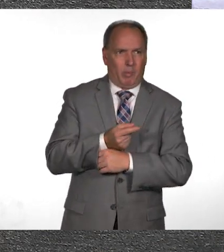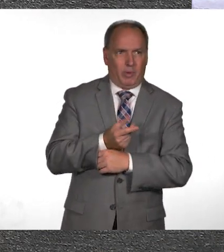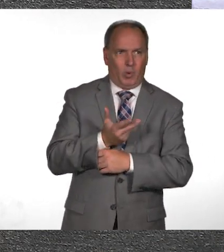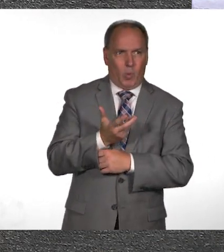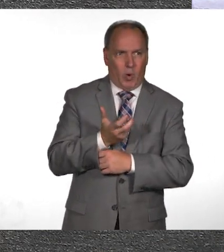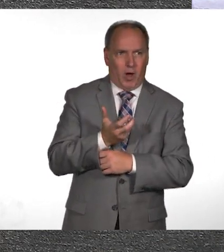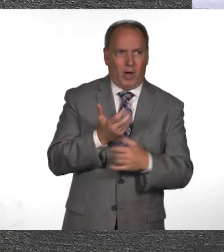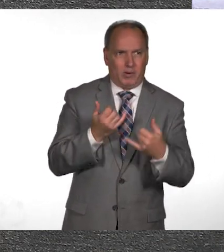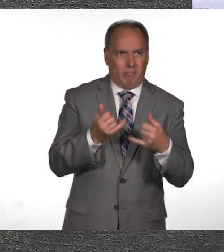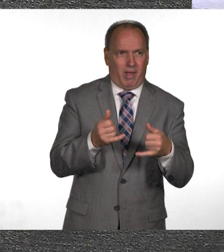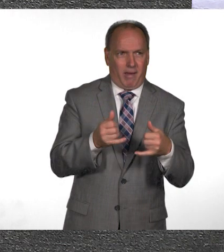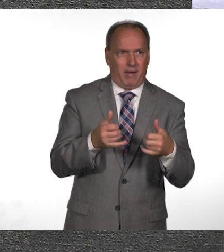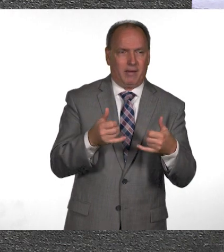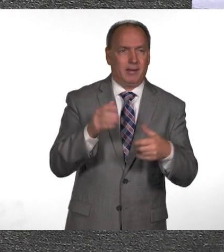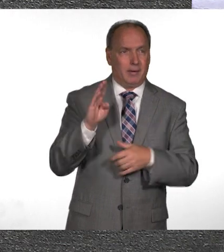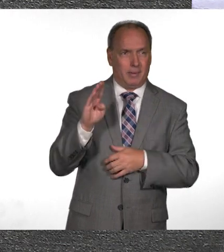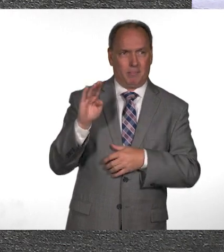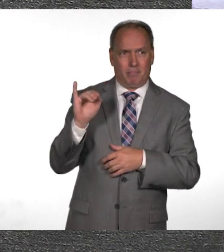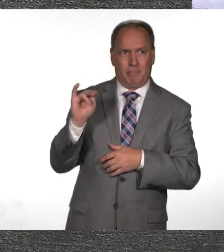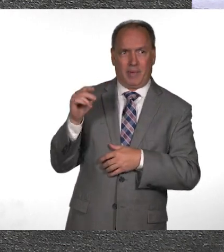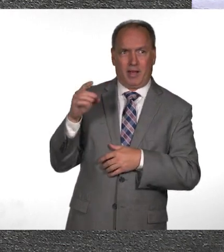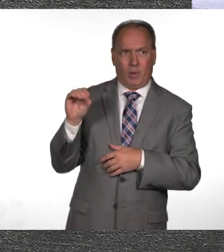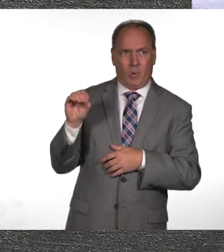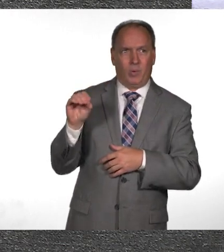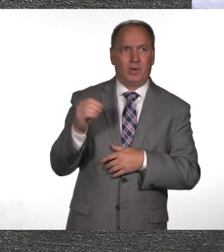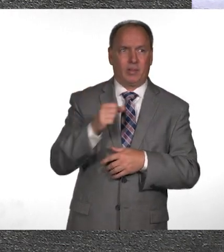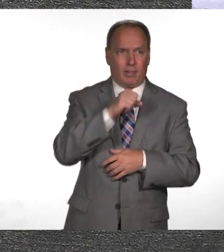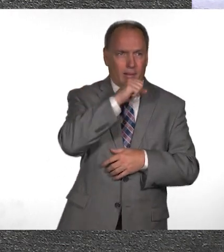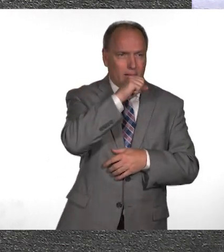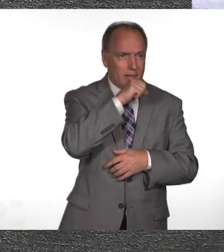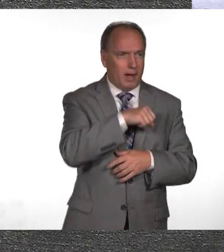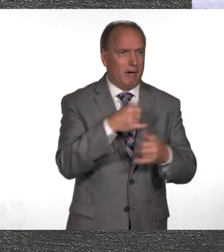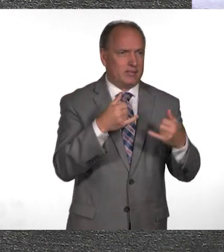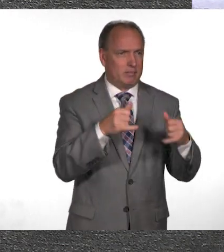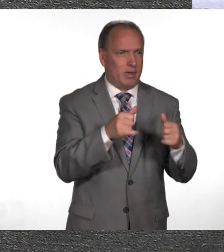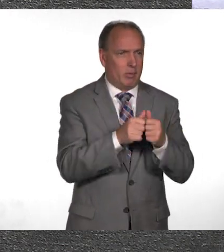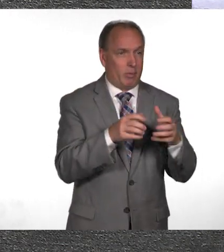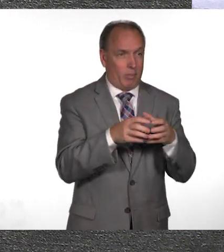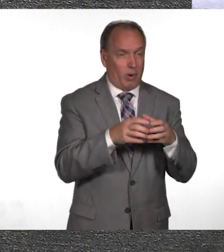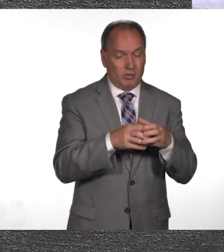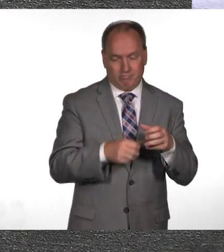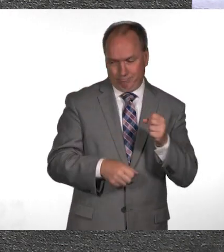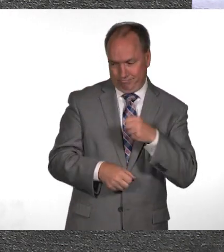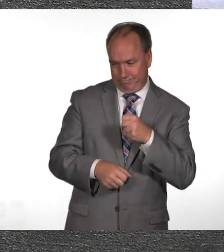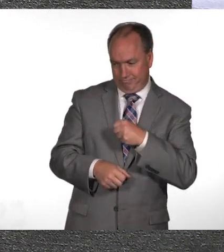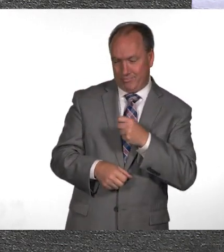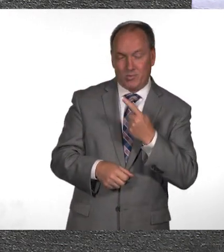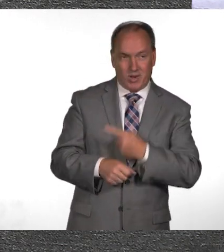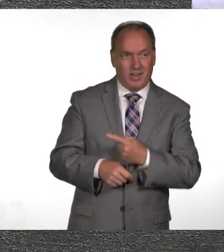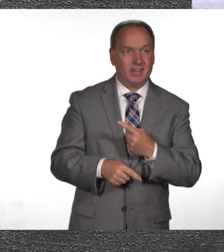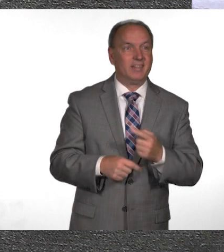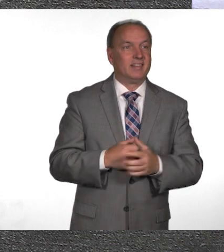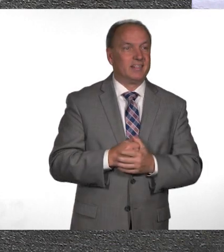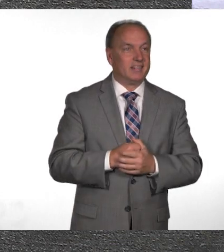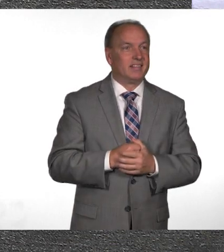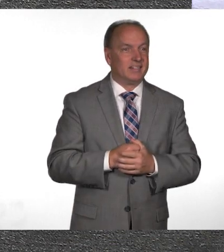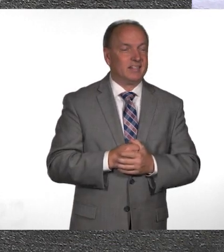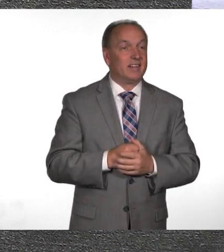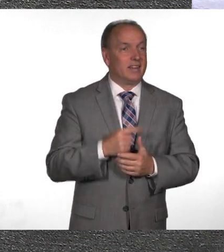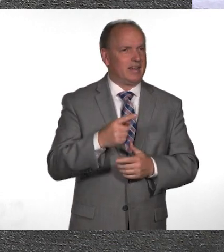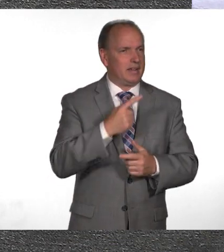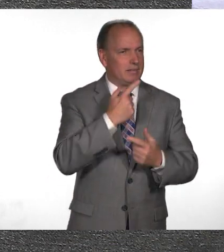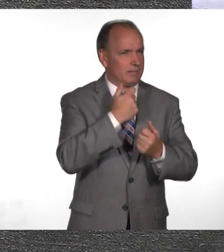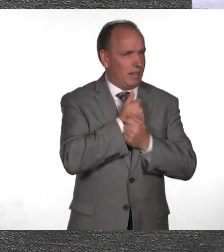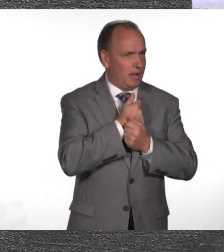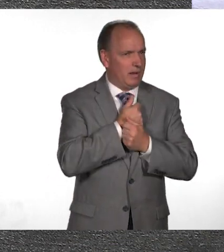He loves to play with balls. Yeah, you do, don't you? Yeah. Yeah, he